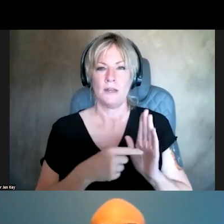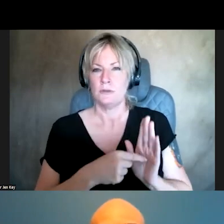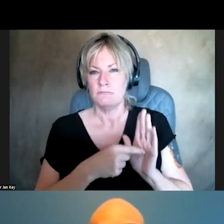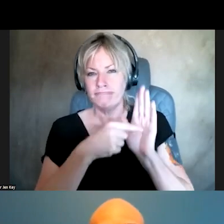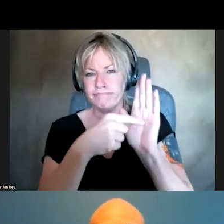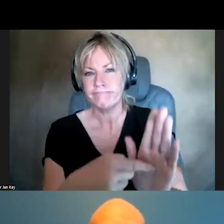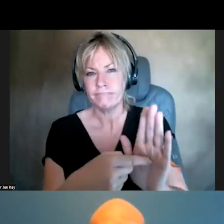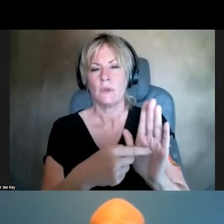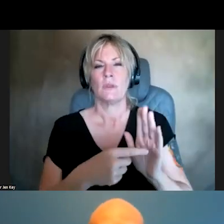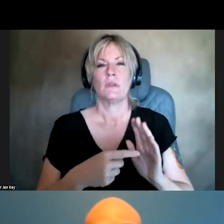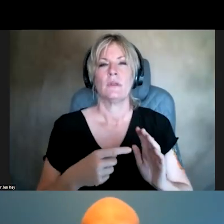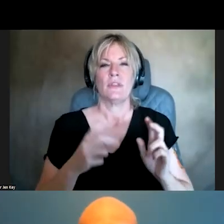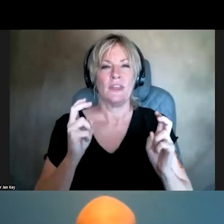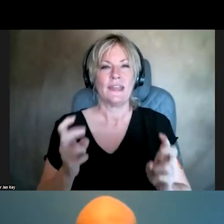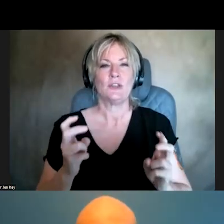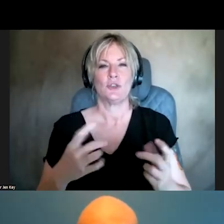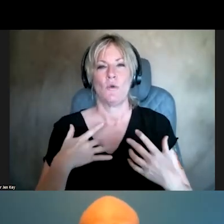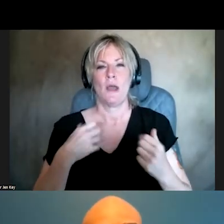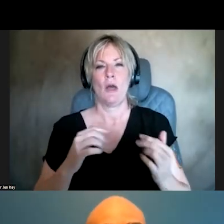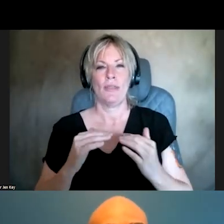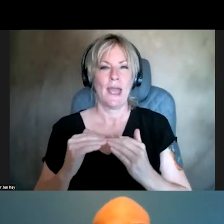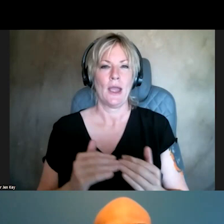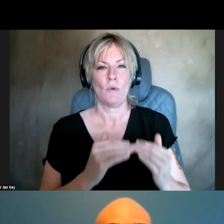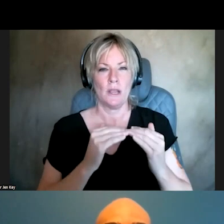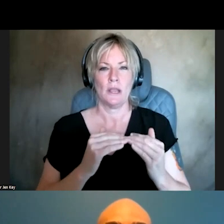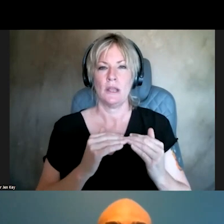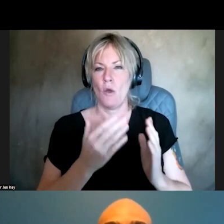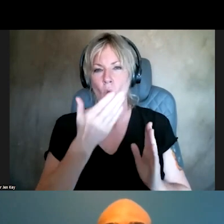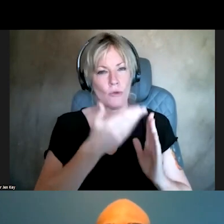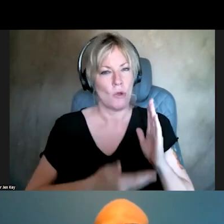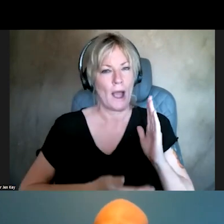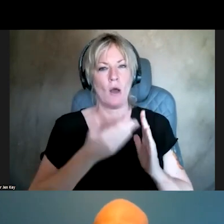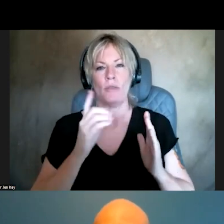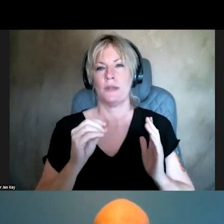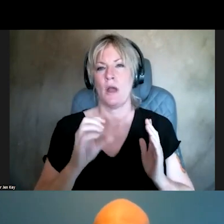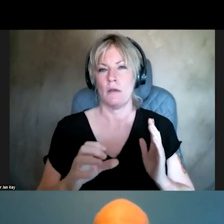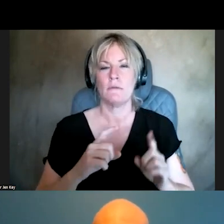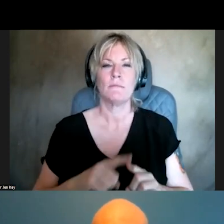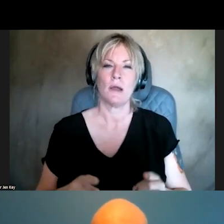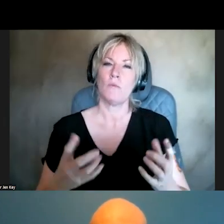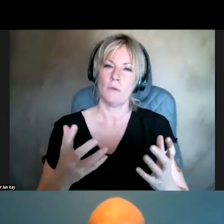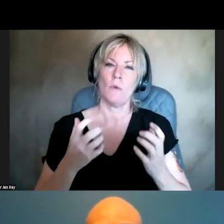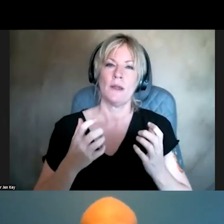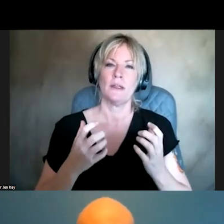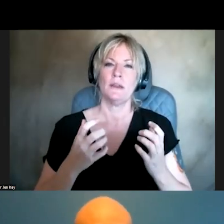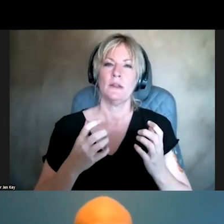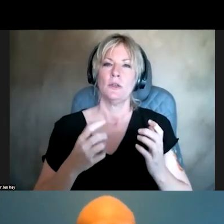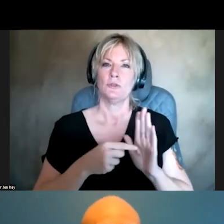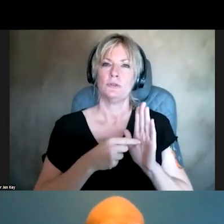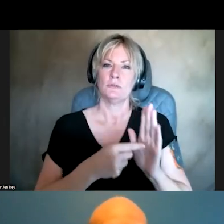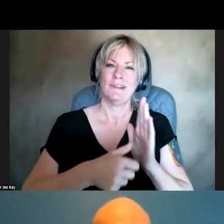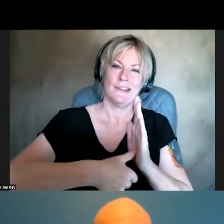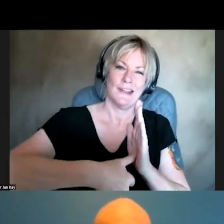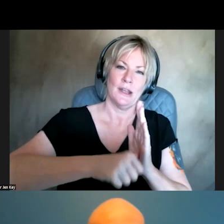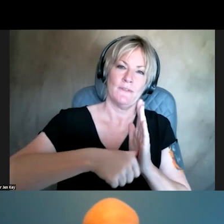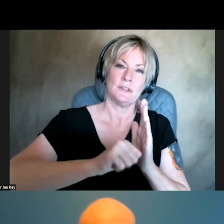forefront. The issue around health equity and suicide prevention is throughout the document, but we really wanted it to be showcased, not just kind